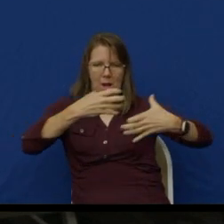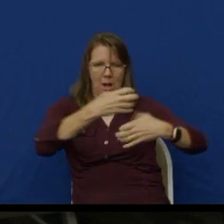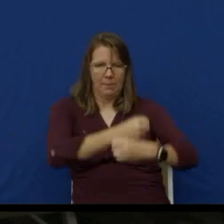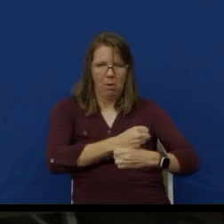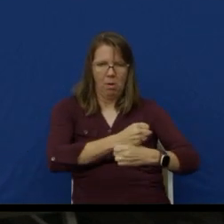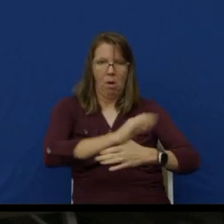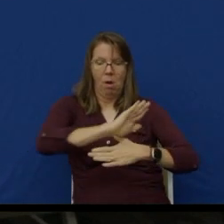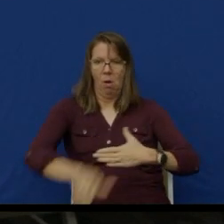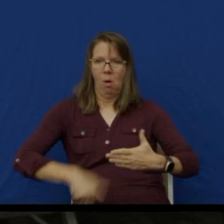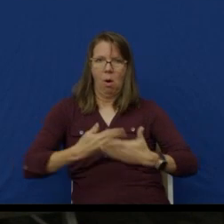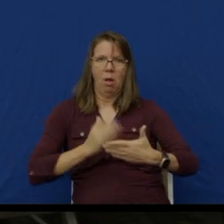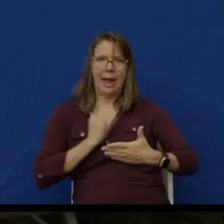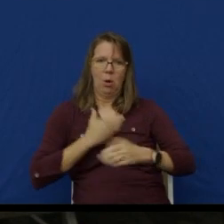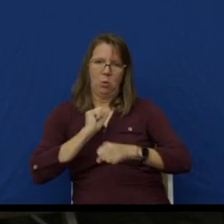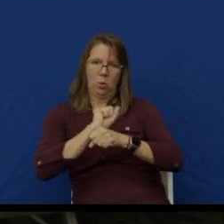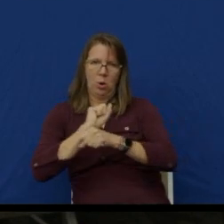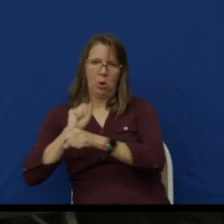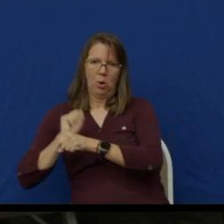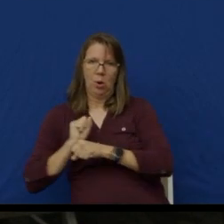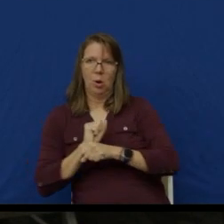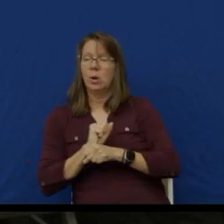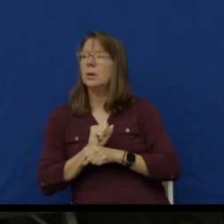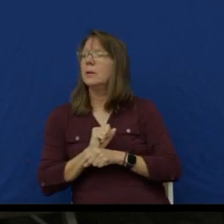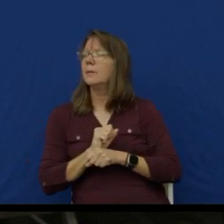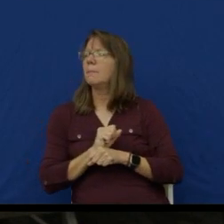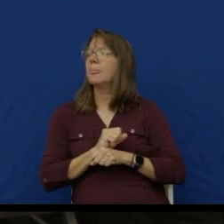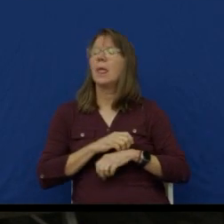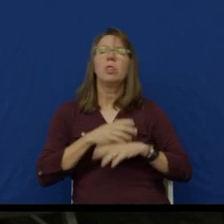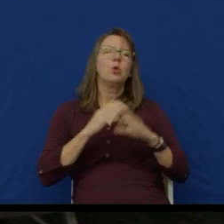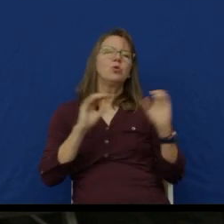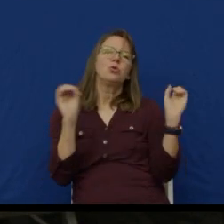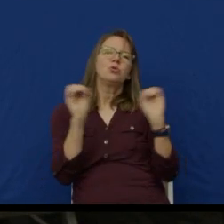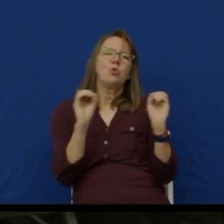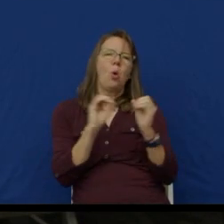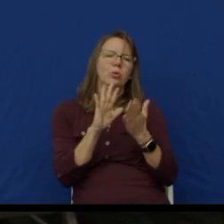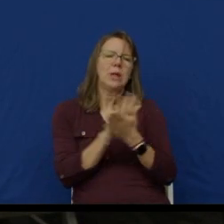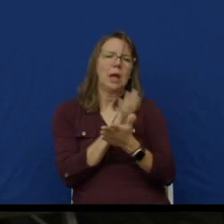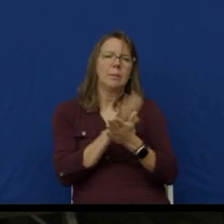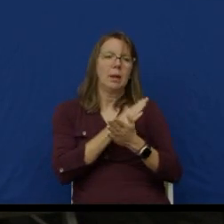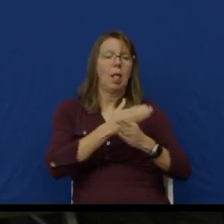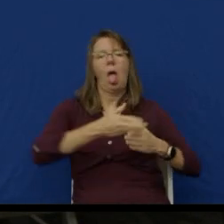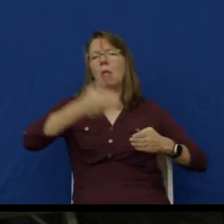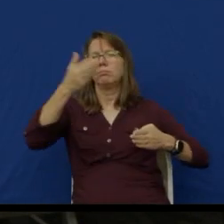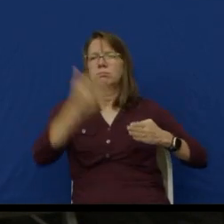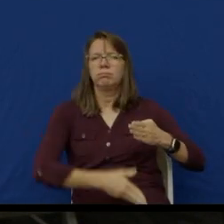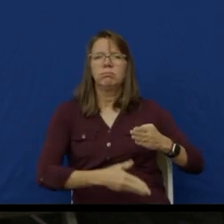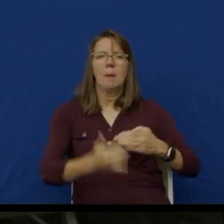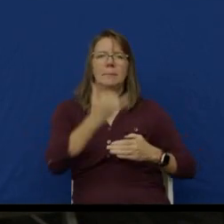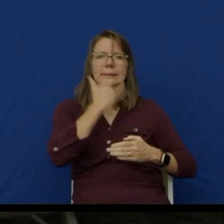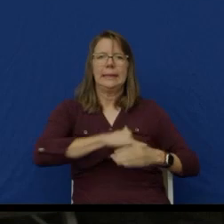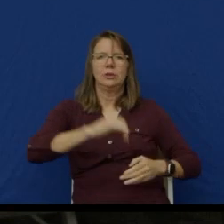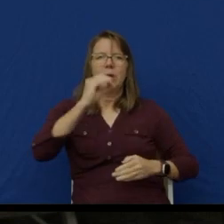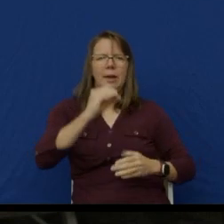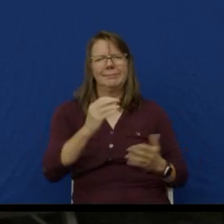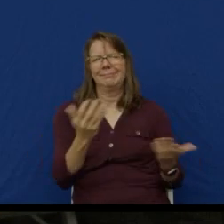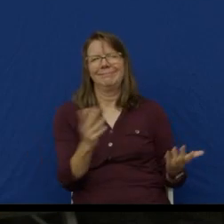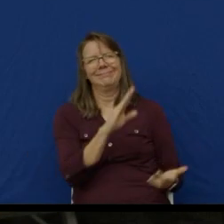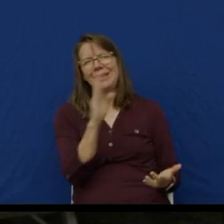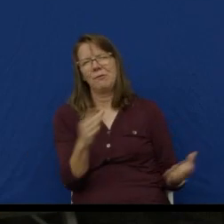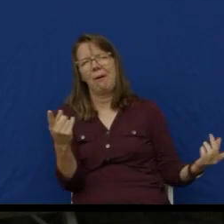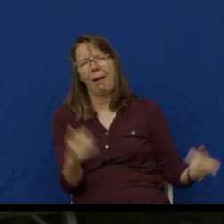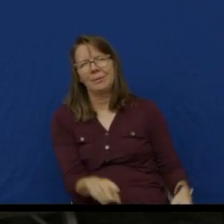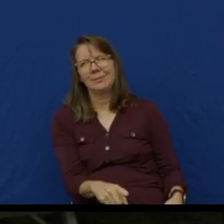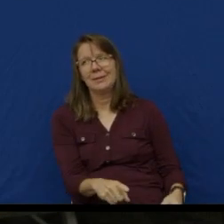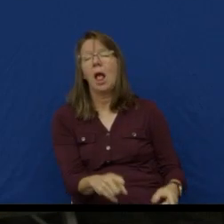with, there's no document that's ever complete. If it is, then we're wrong. So there's an evolution. So I think we've got good things to look at,